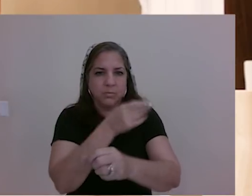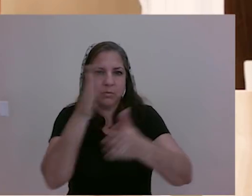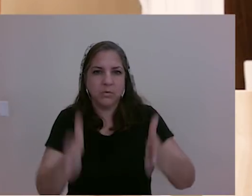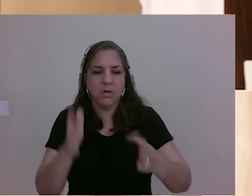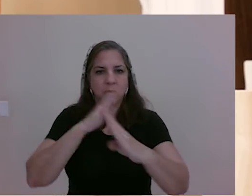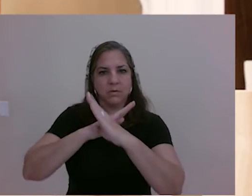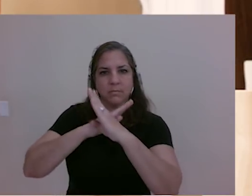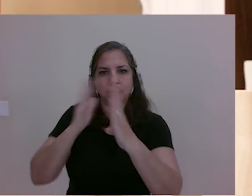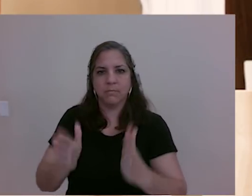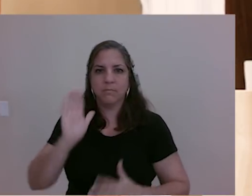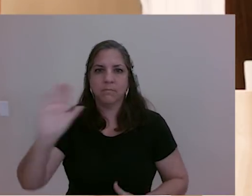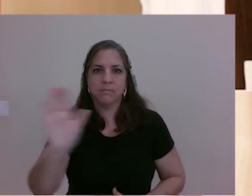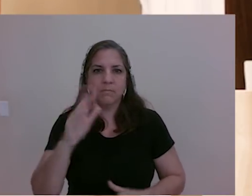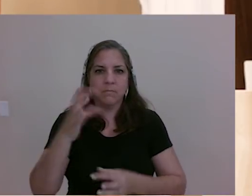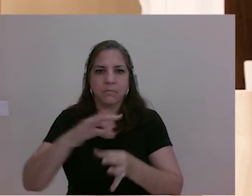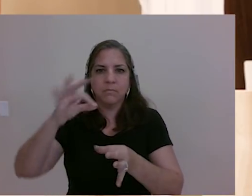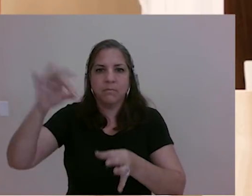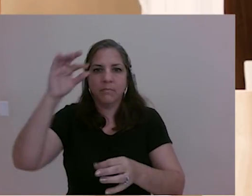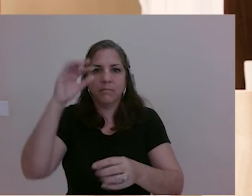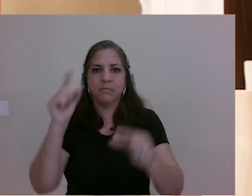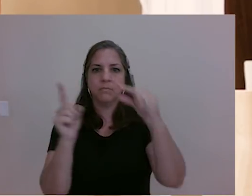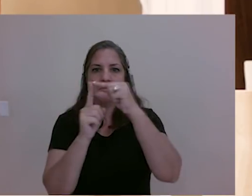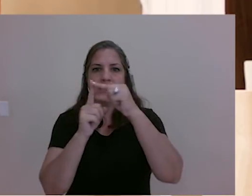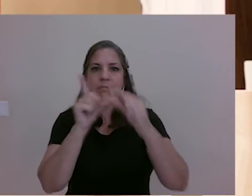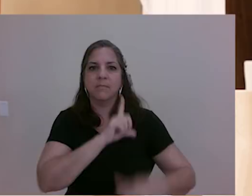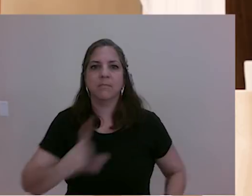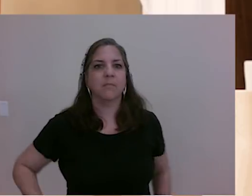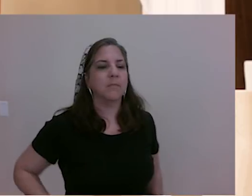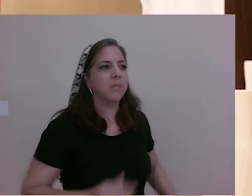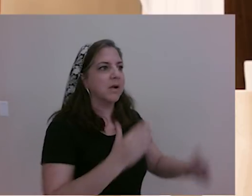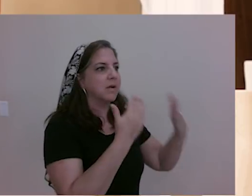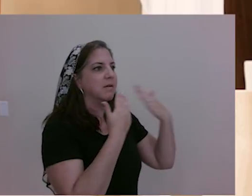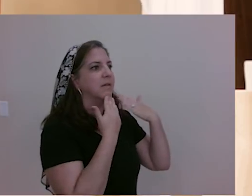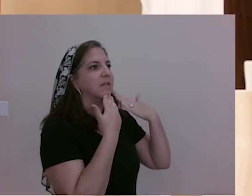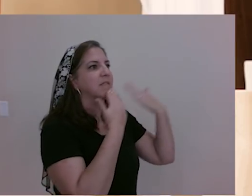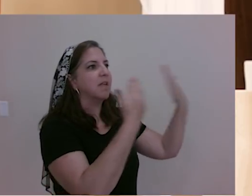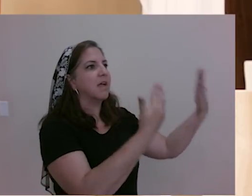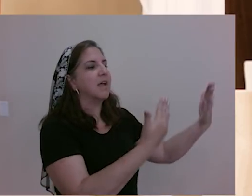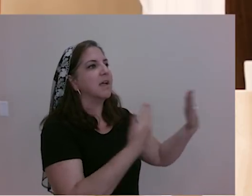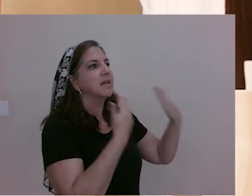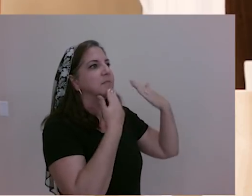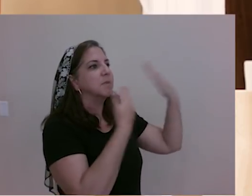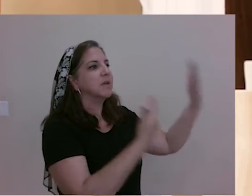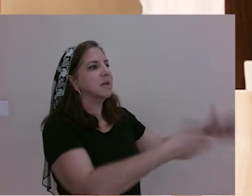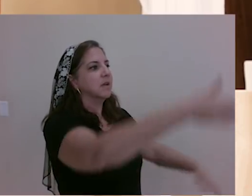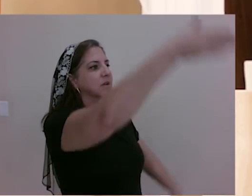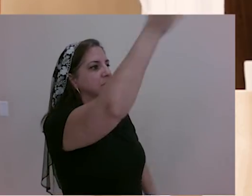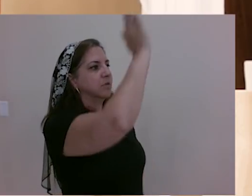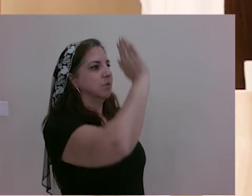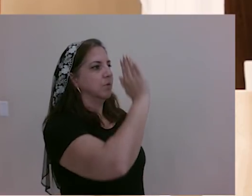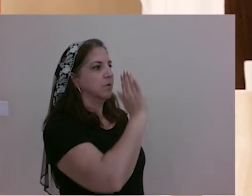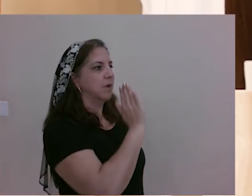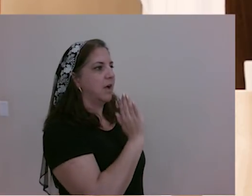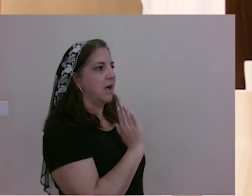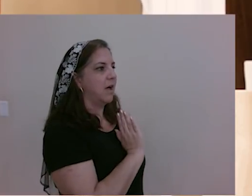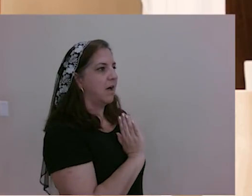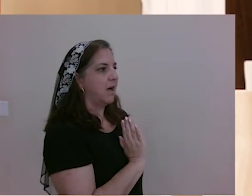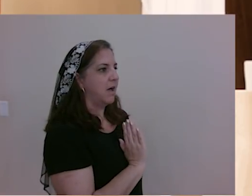your souls. The word of the Lord. Thanks be to